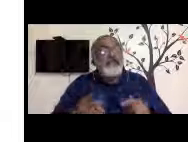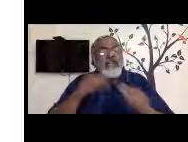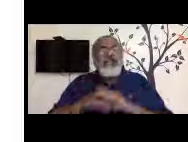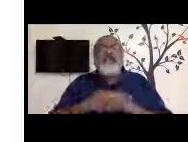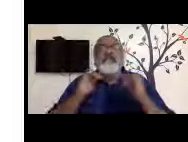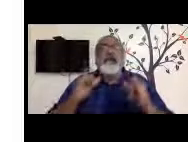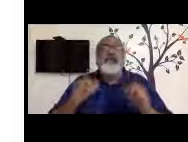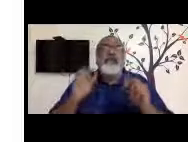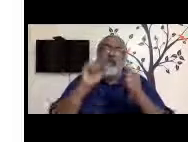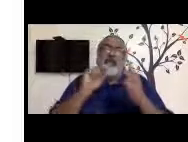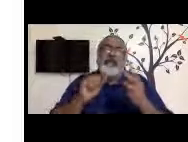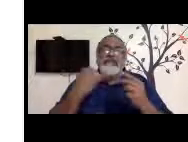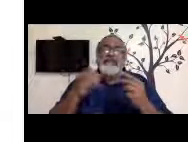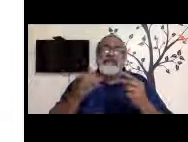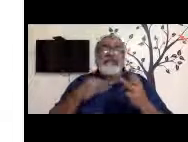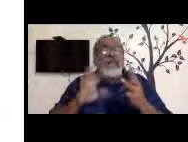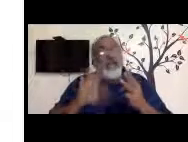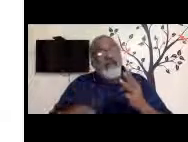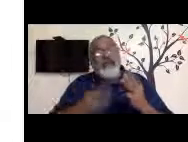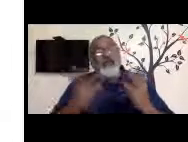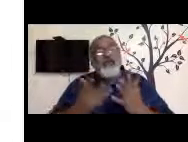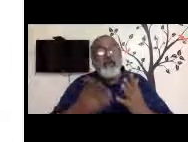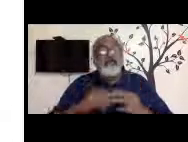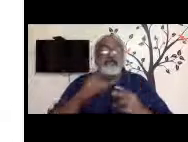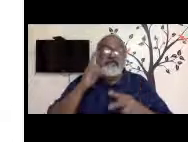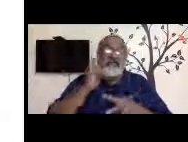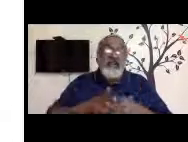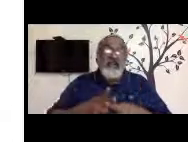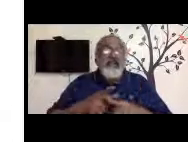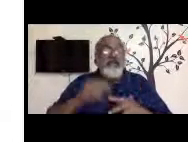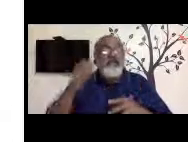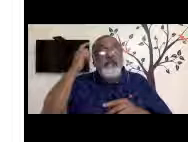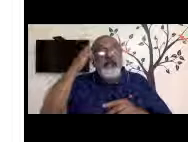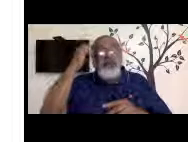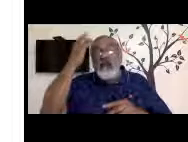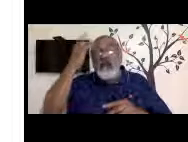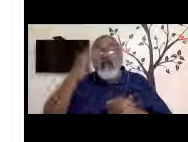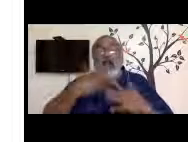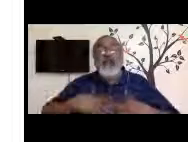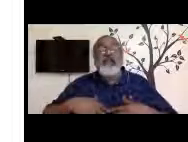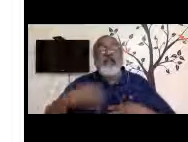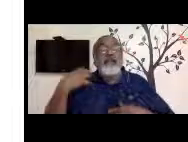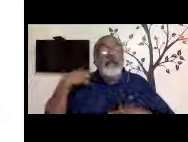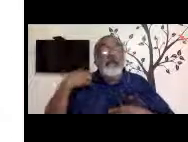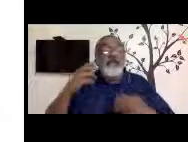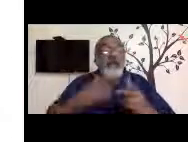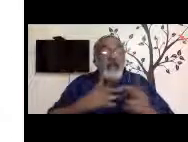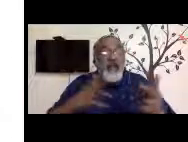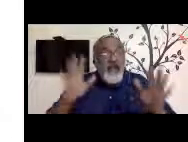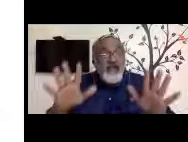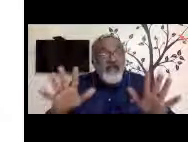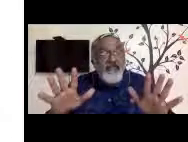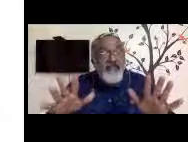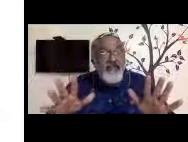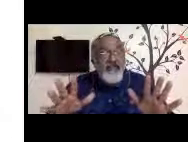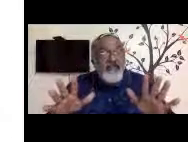is it is recognizing people with mental health issues, or people with mental